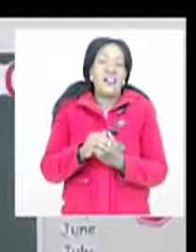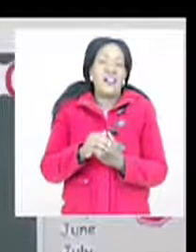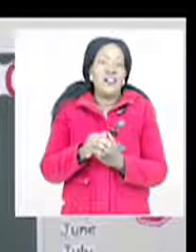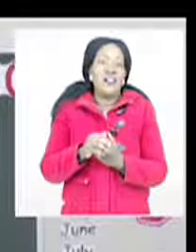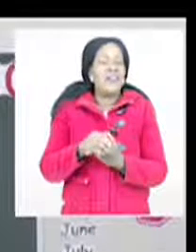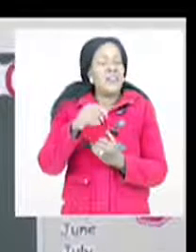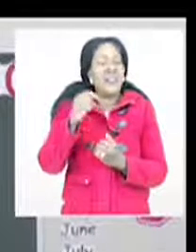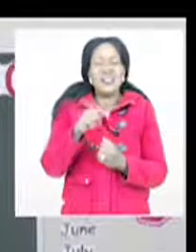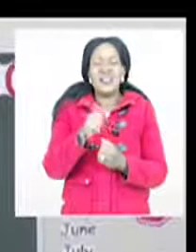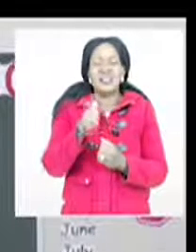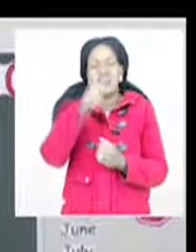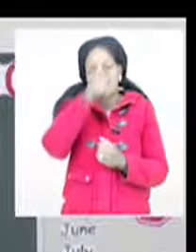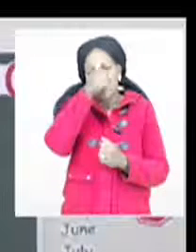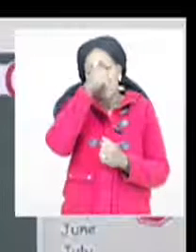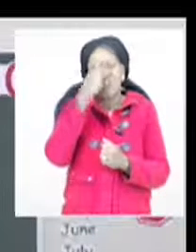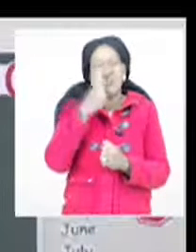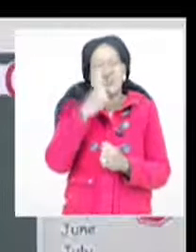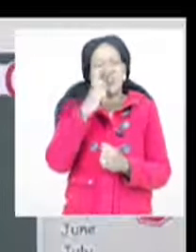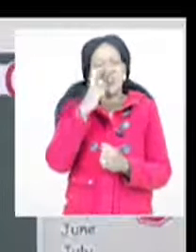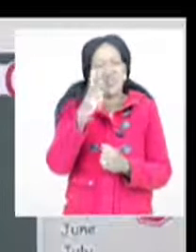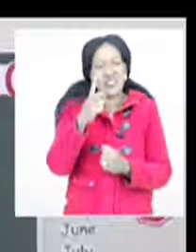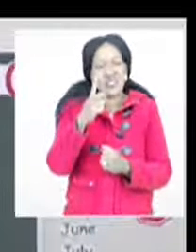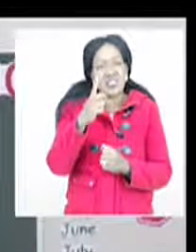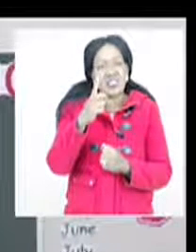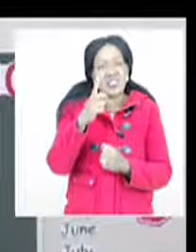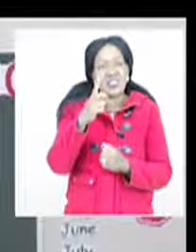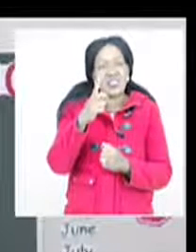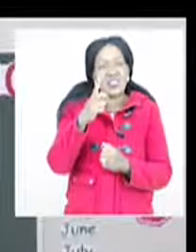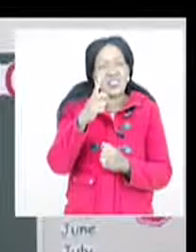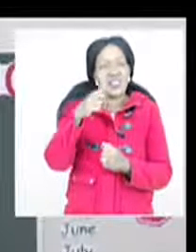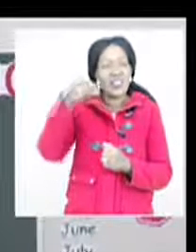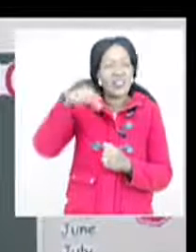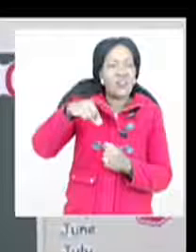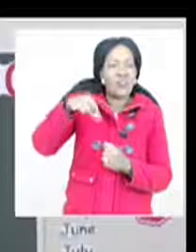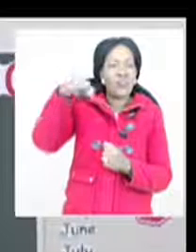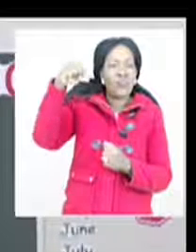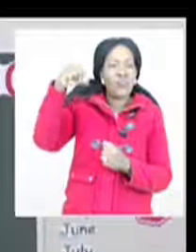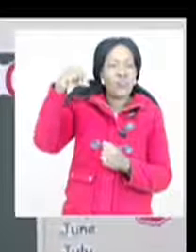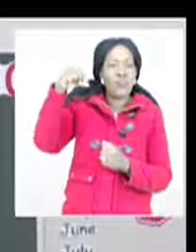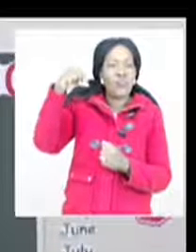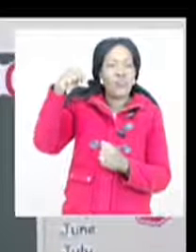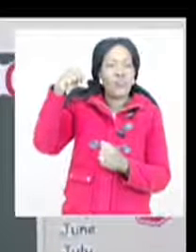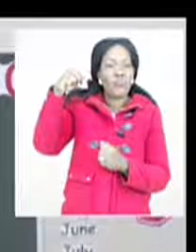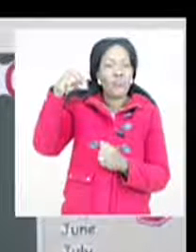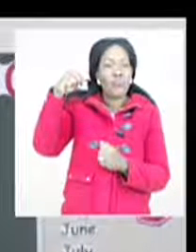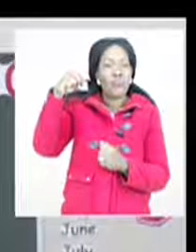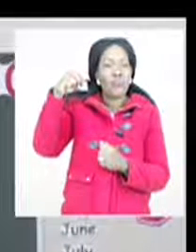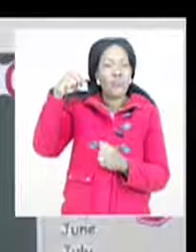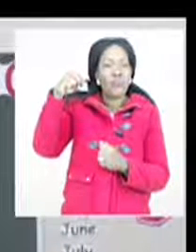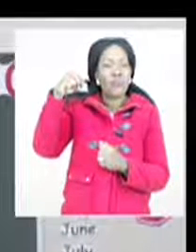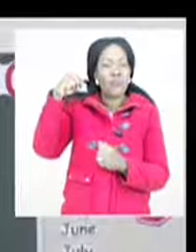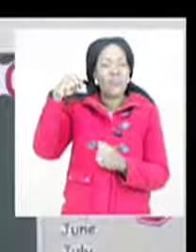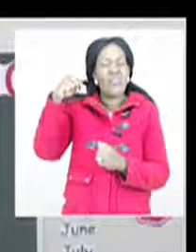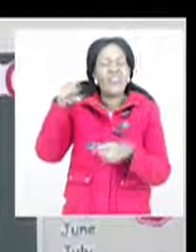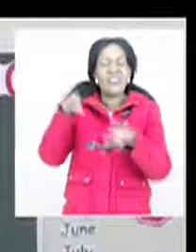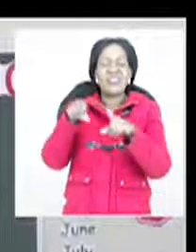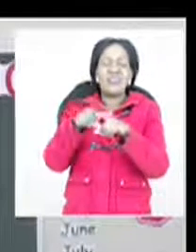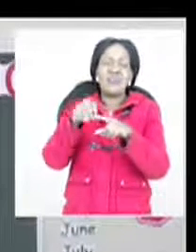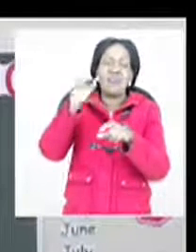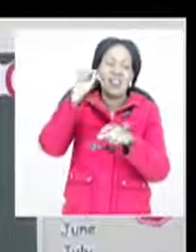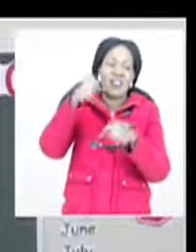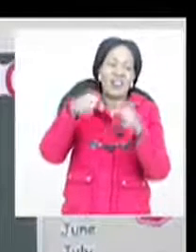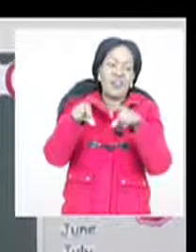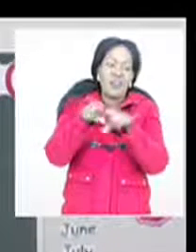very smart, you'll see that the lowercase kwa is almost like an Annie apple if you close it.